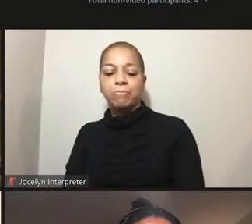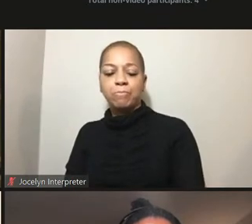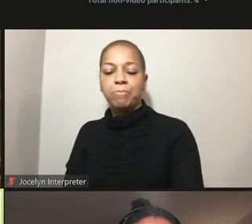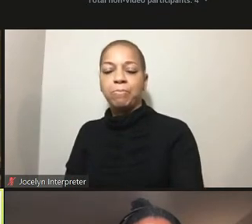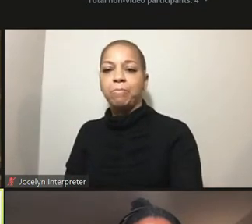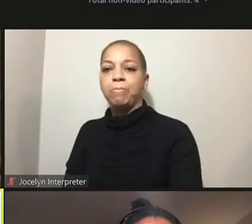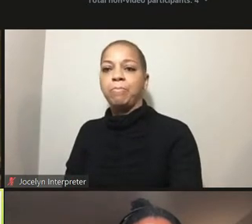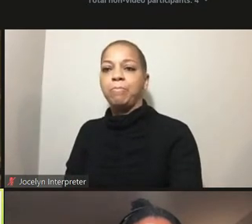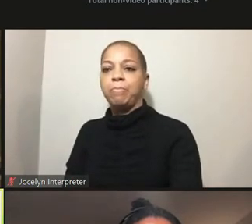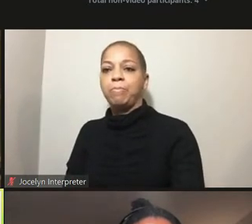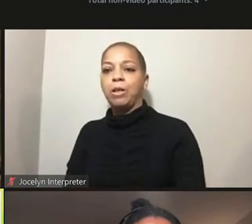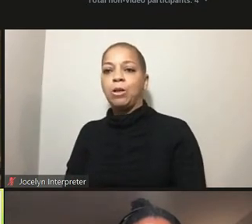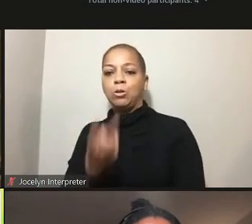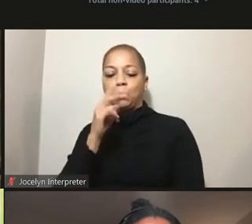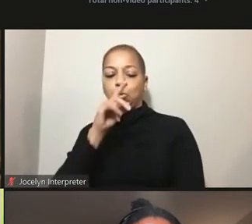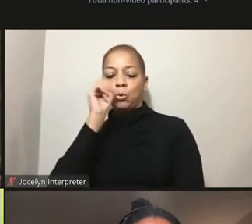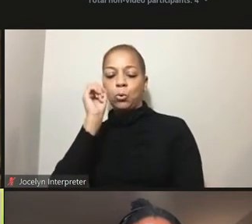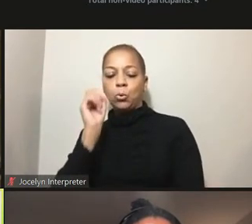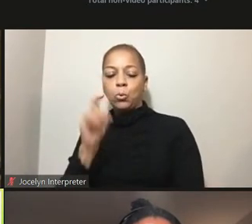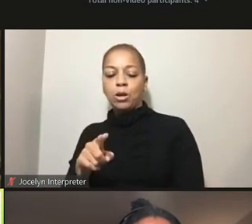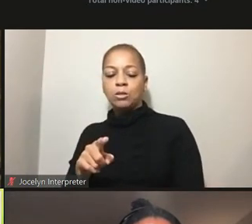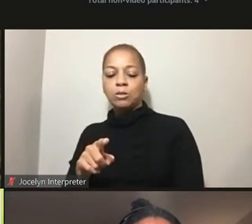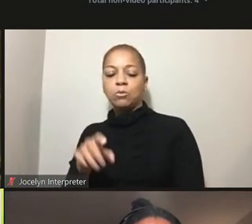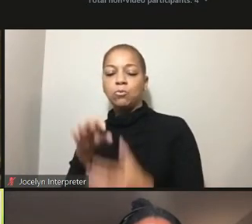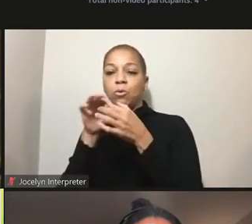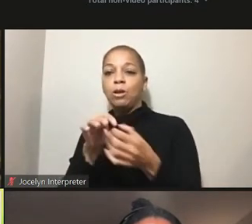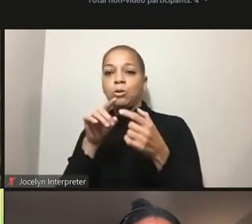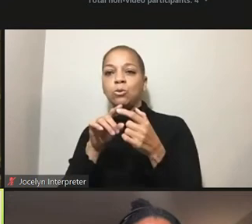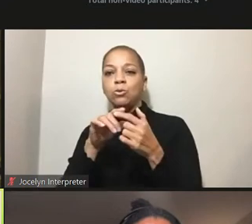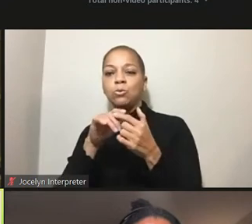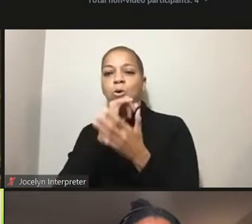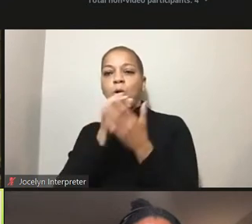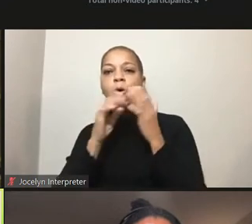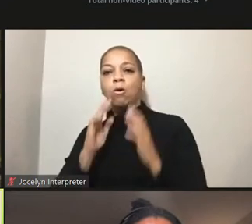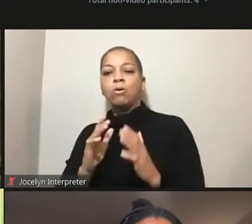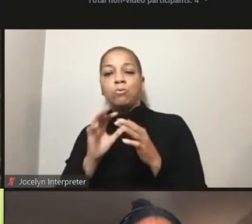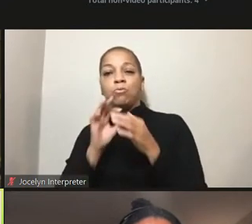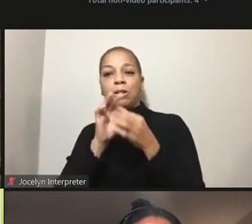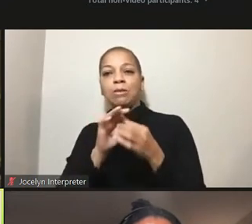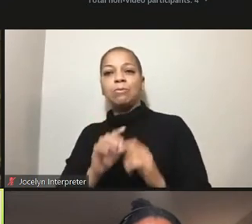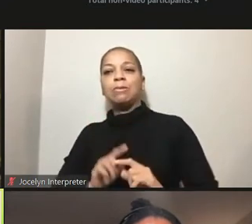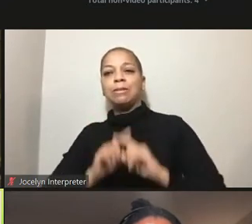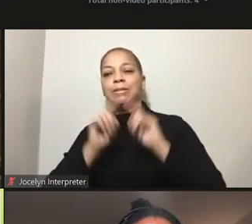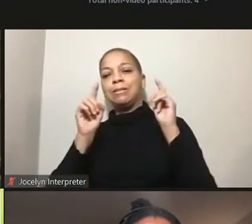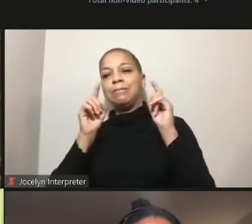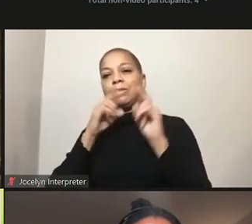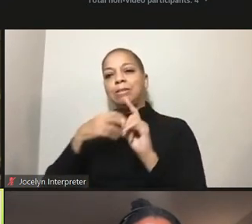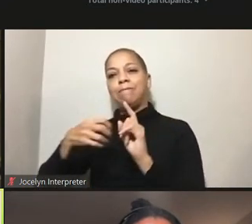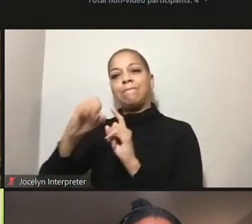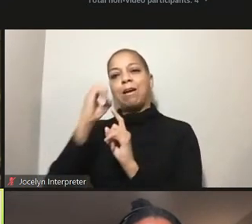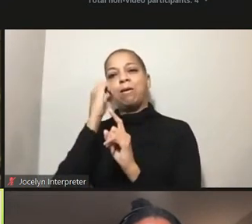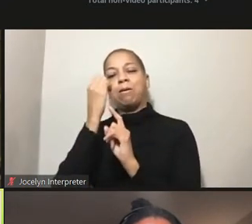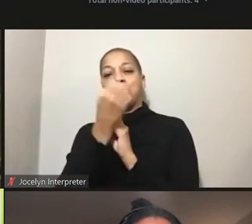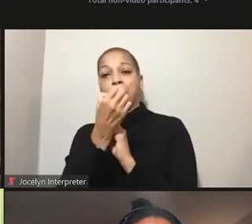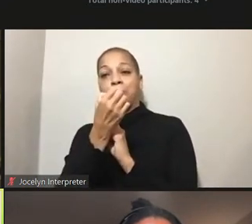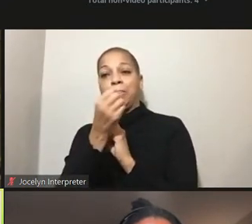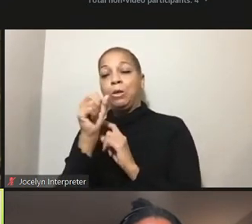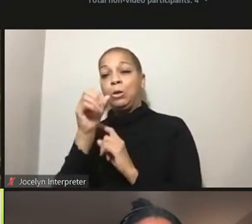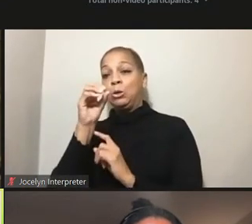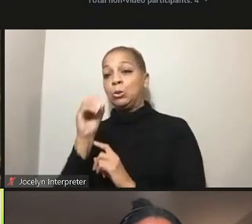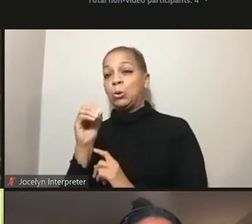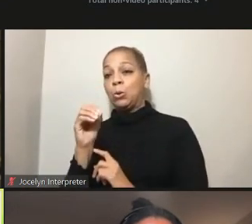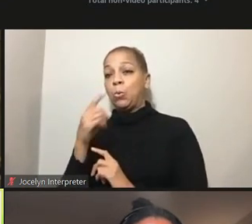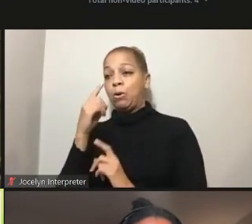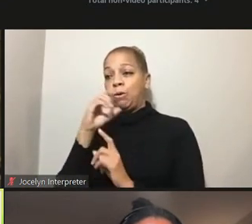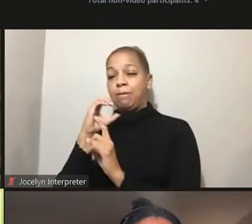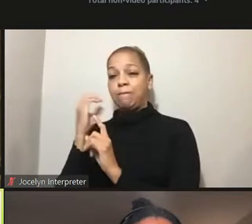So there's two questions around the artist's relationships with different environments. And so one